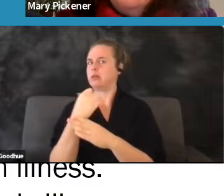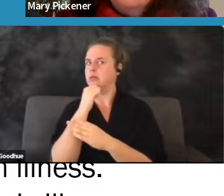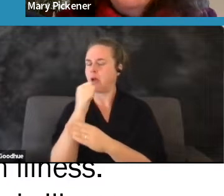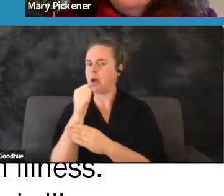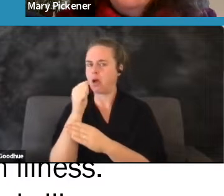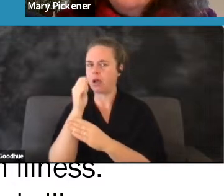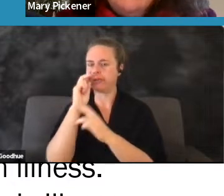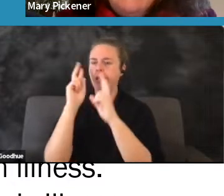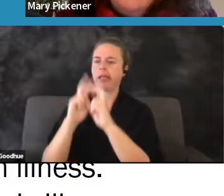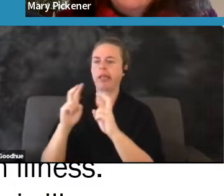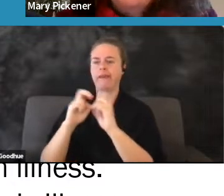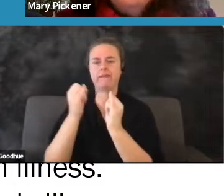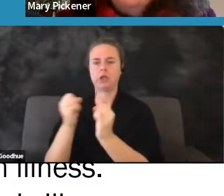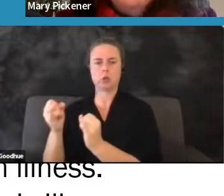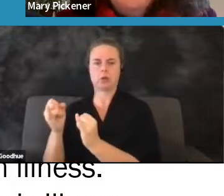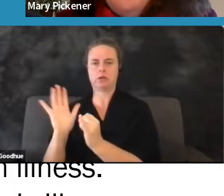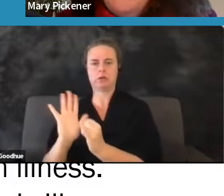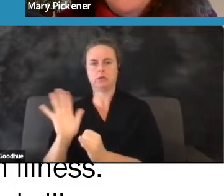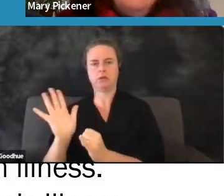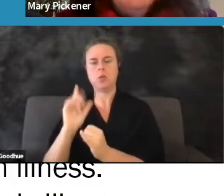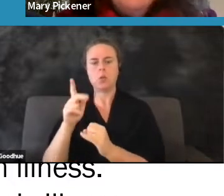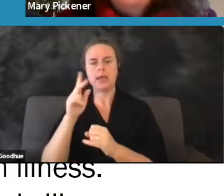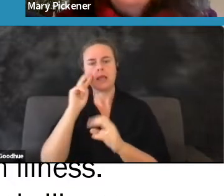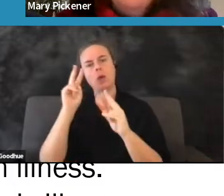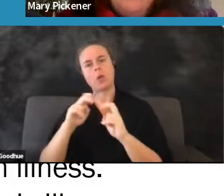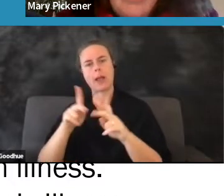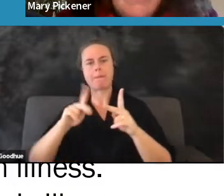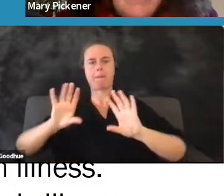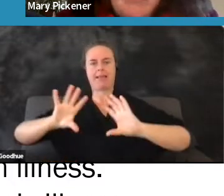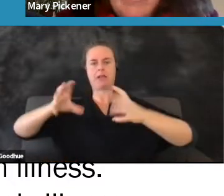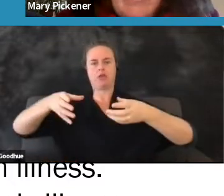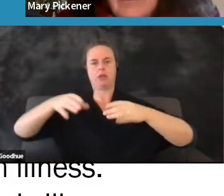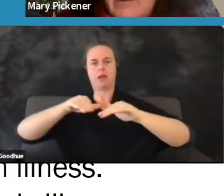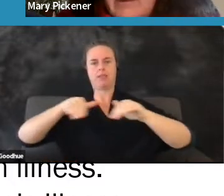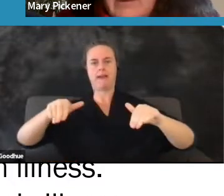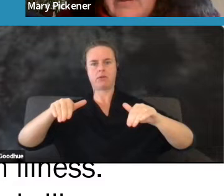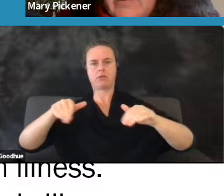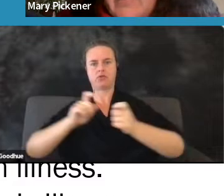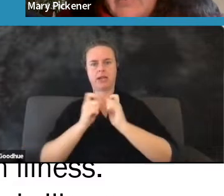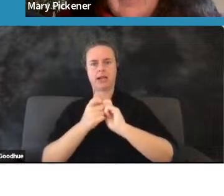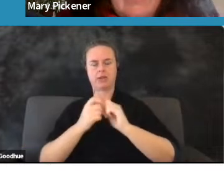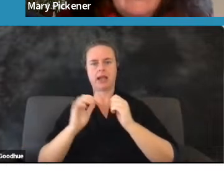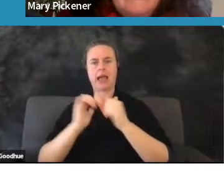look at individuals. We really look at population level change and how do all of us get better.